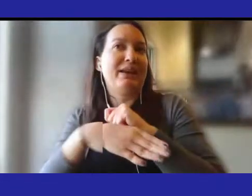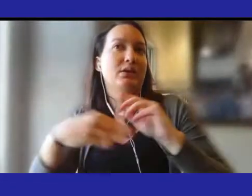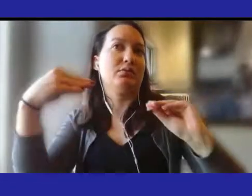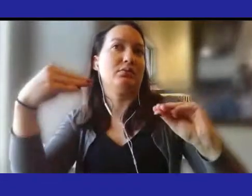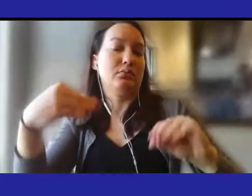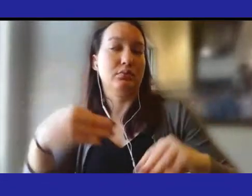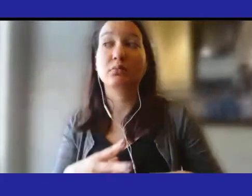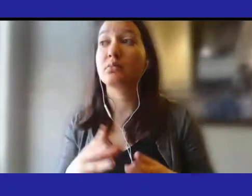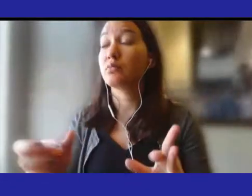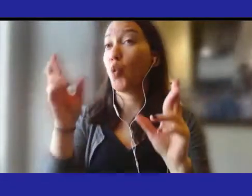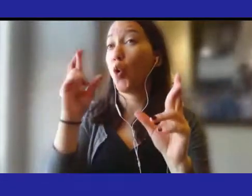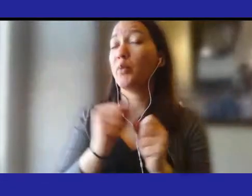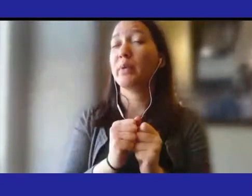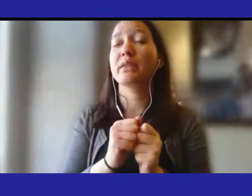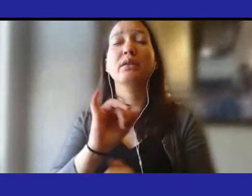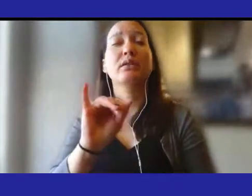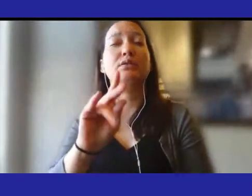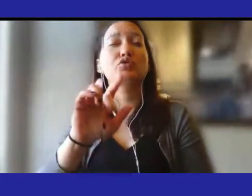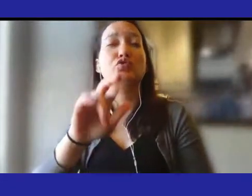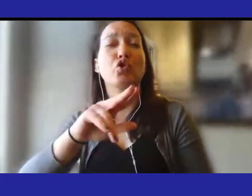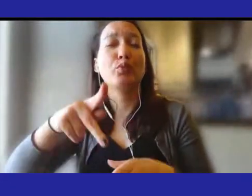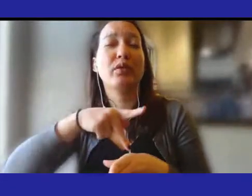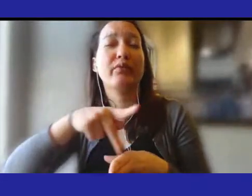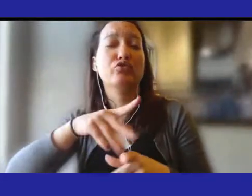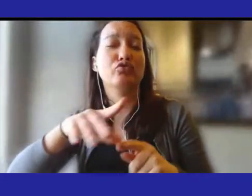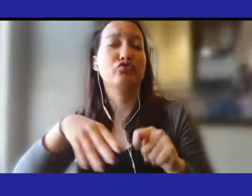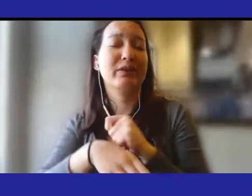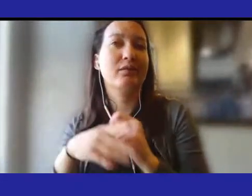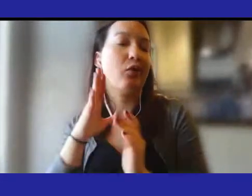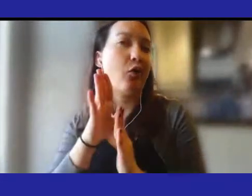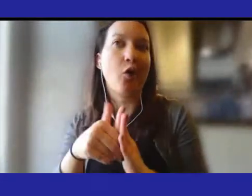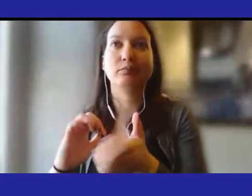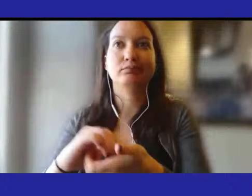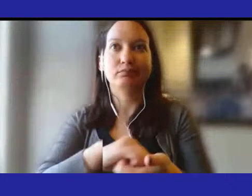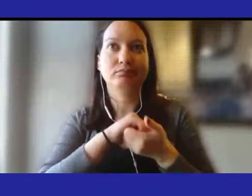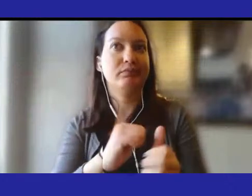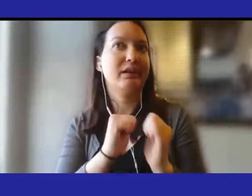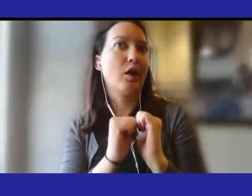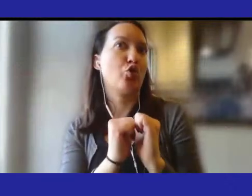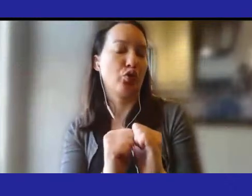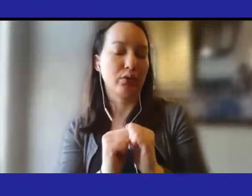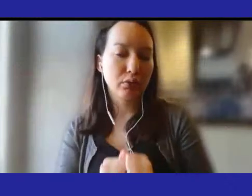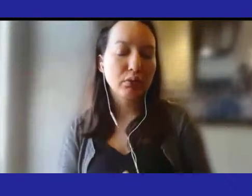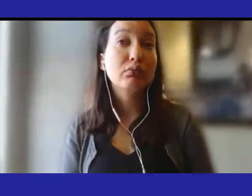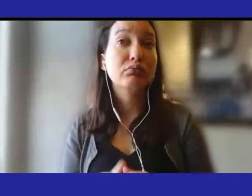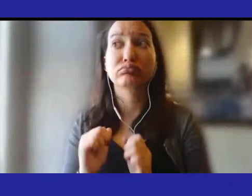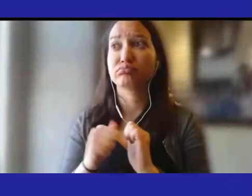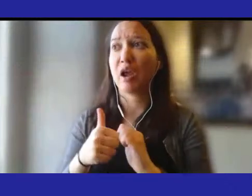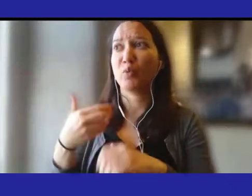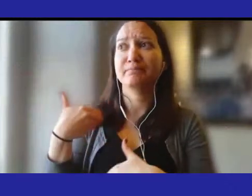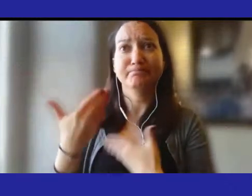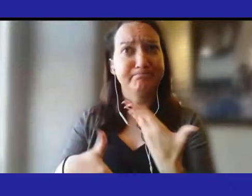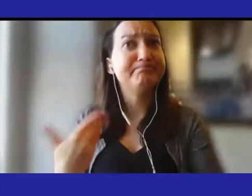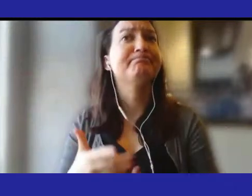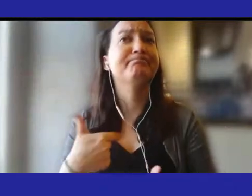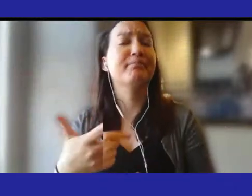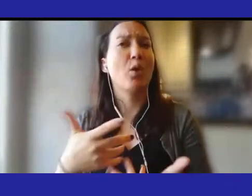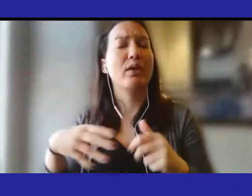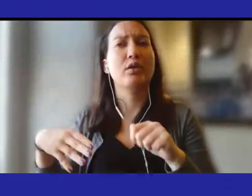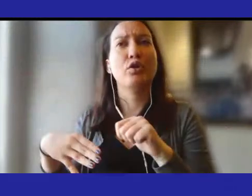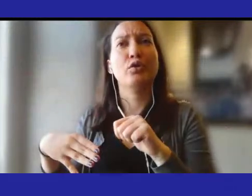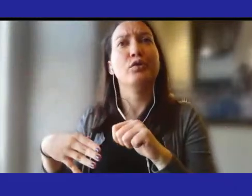create interprofessional training, because at the end of the day, we all practice together, and that's how we end up performing. And so I want to practice as we